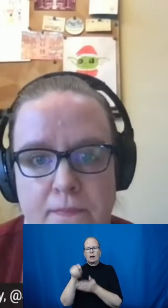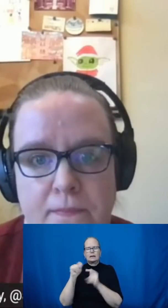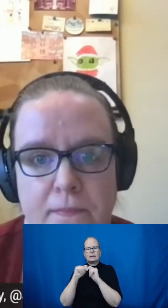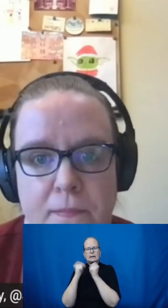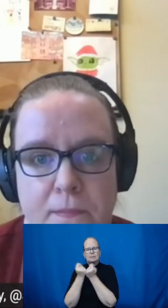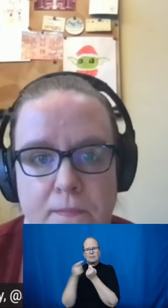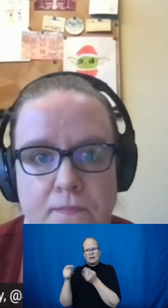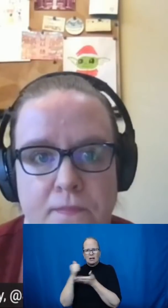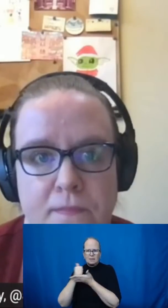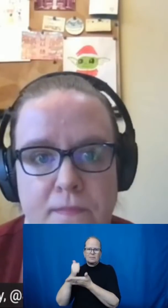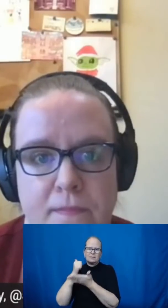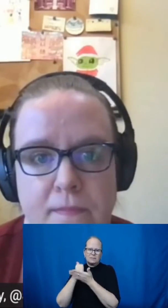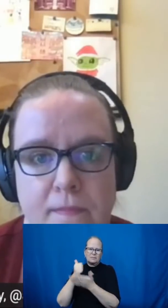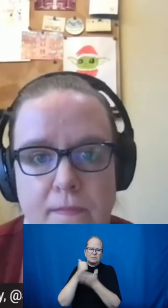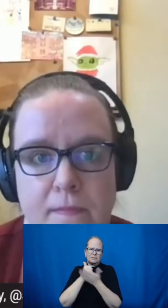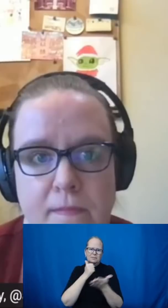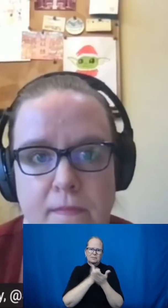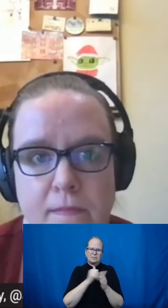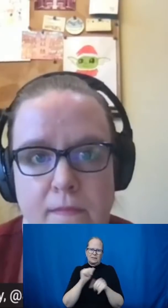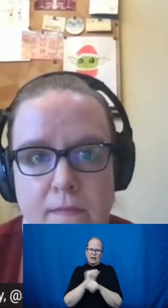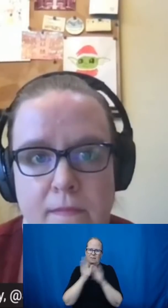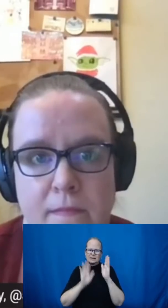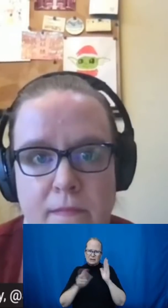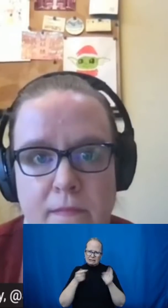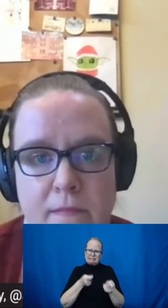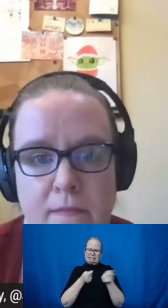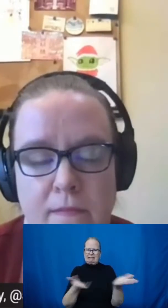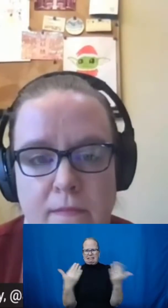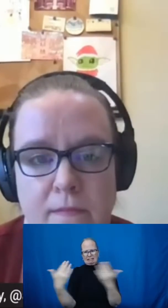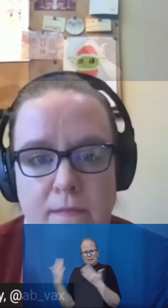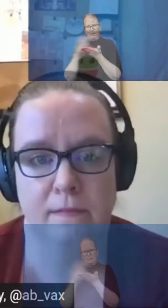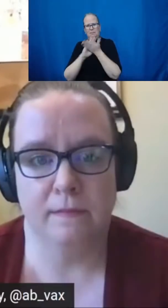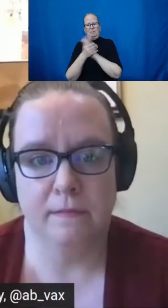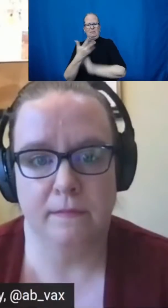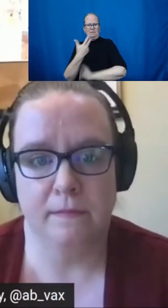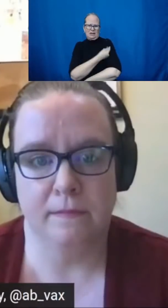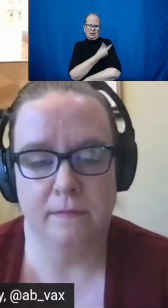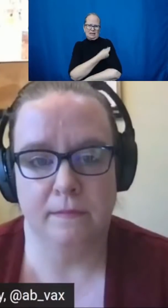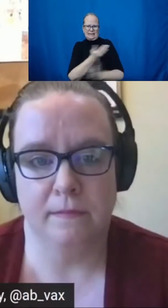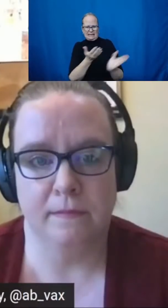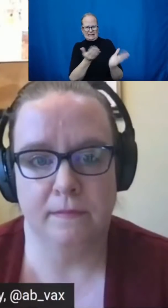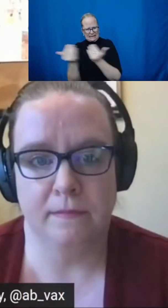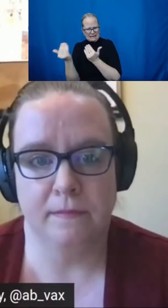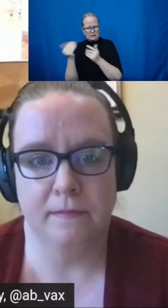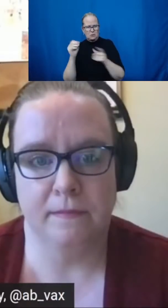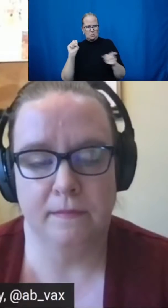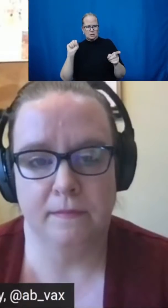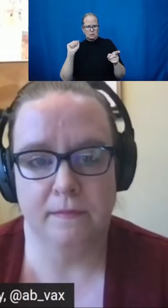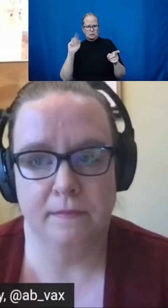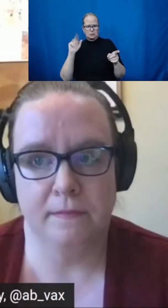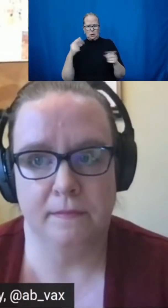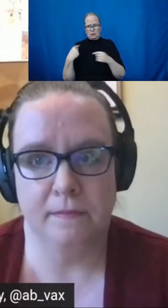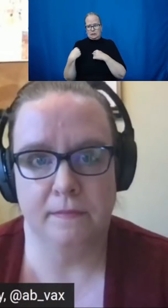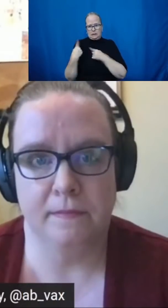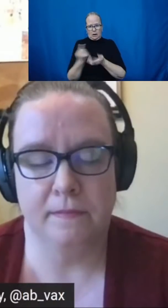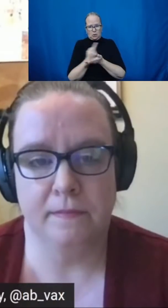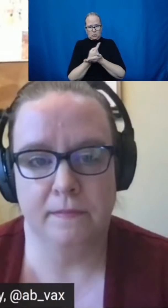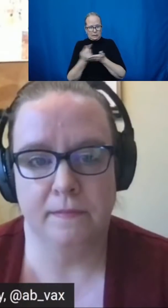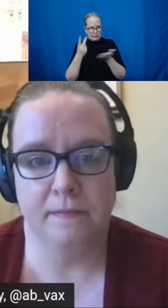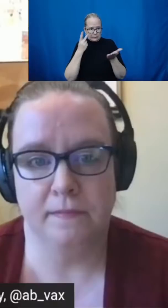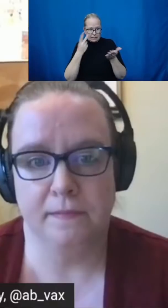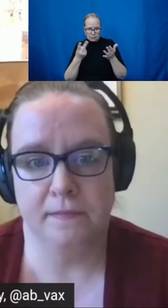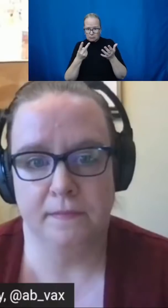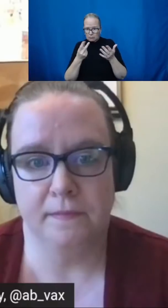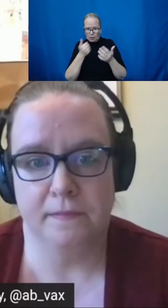So Sarah, it's been about a week since we've seen you and a couple weeks since we've been able to have a bigger